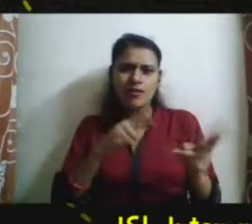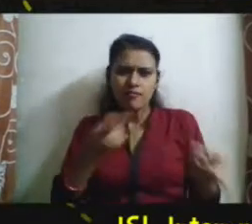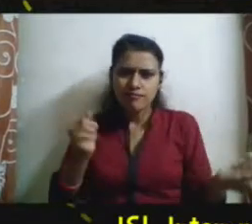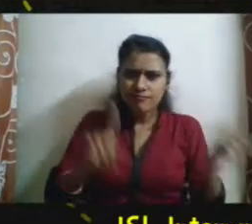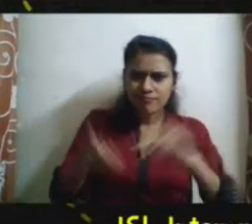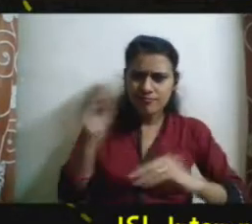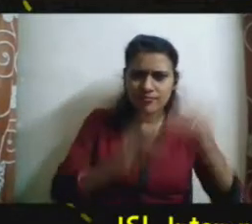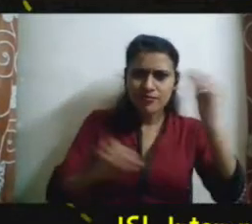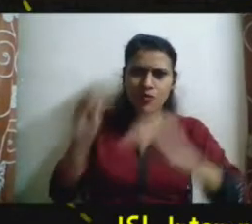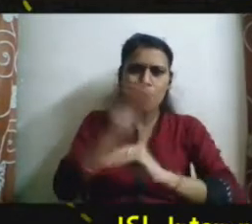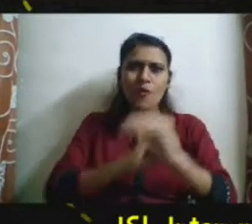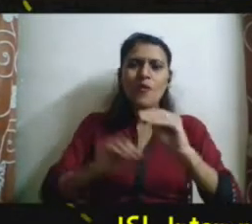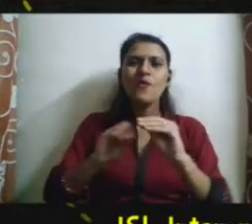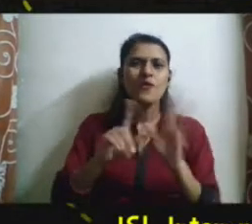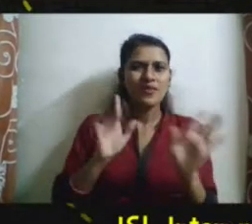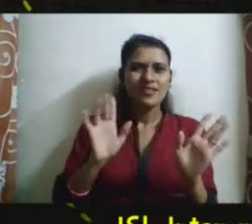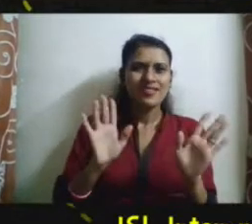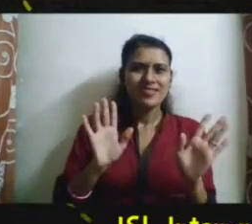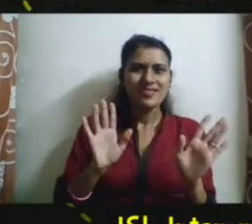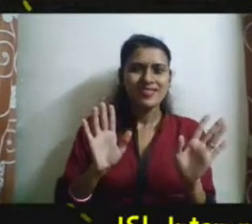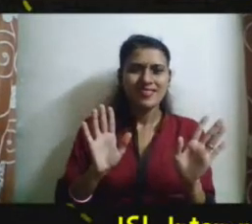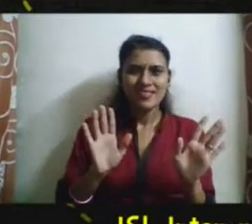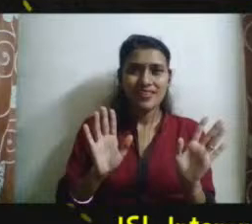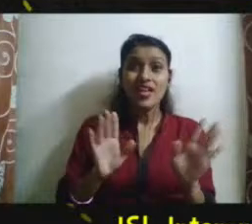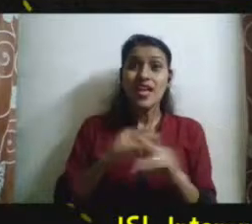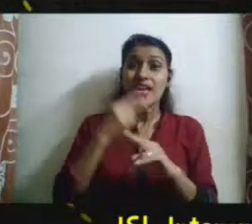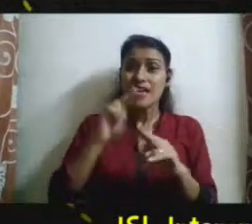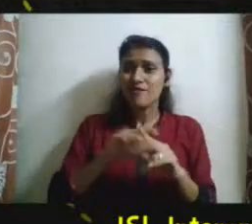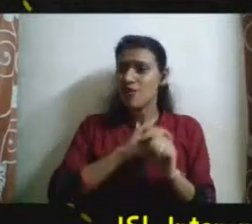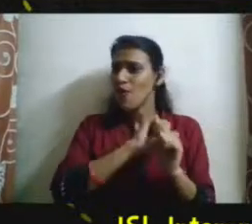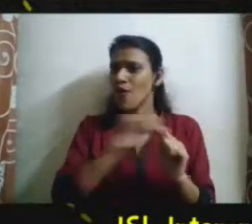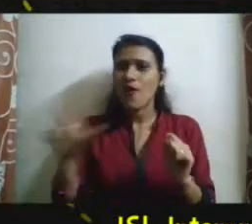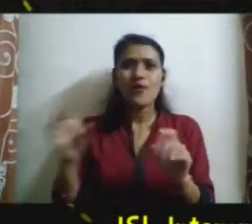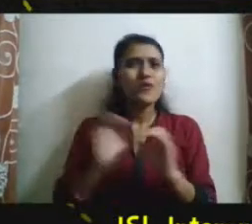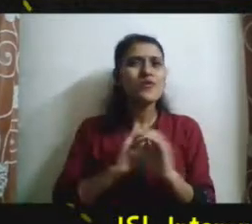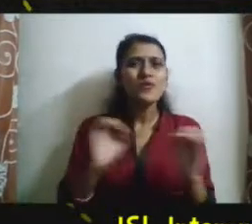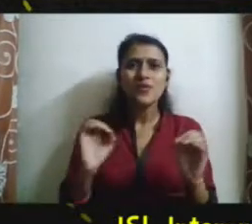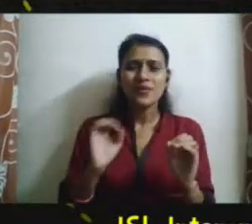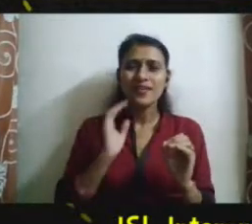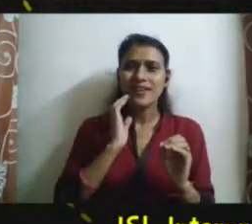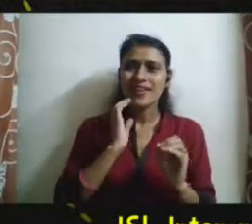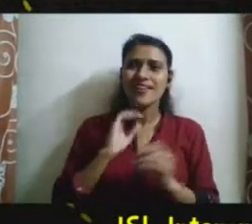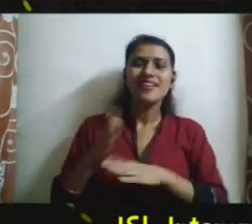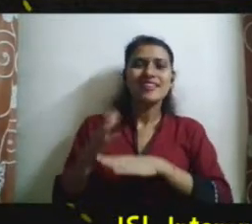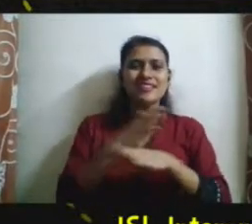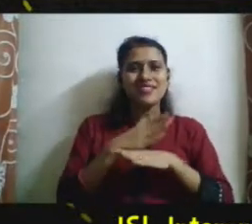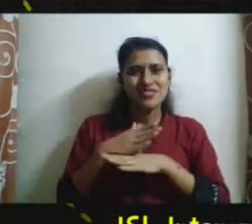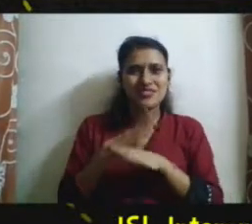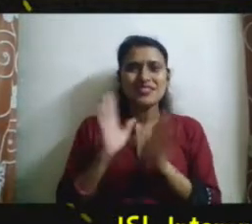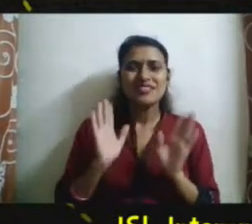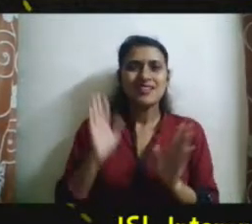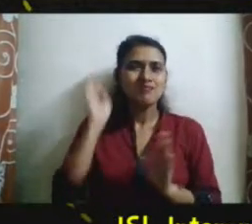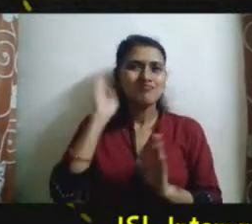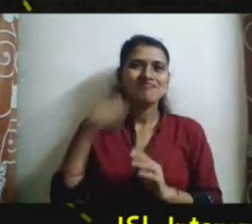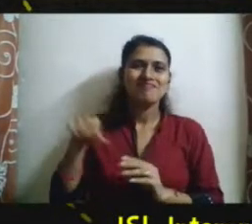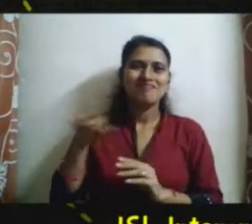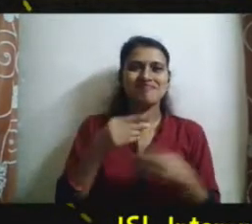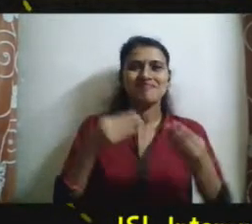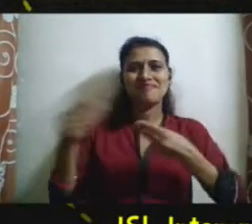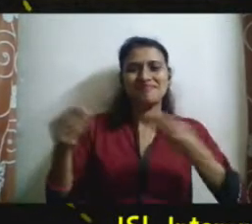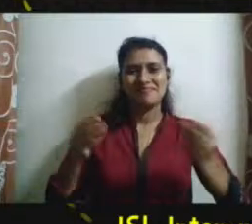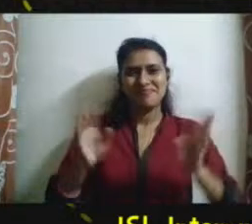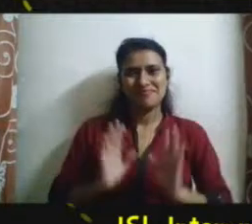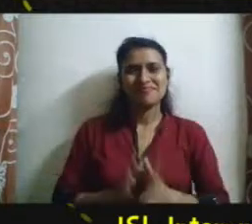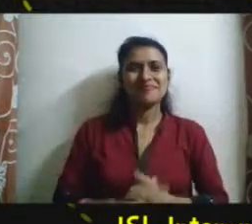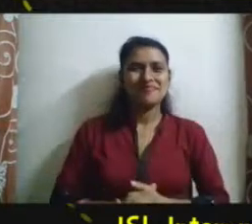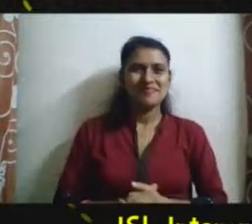to, without saying all of what I'm saying today, to try and share it with the listener.